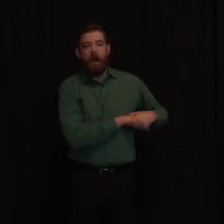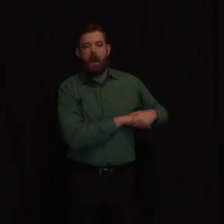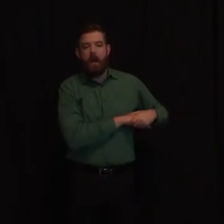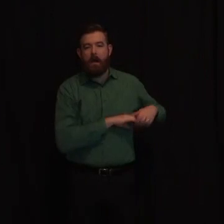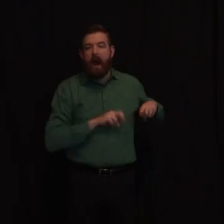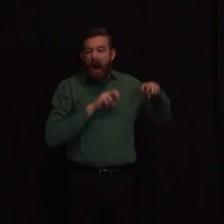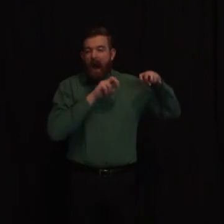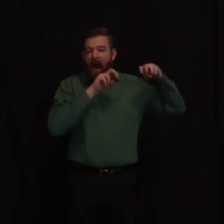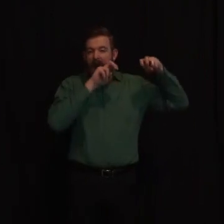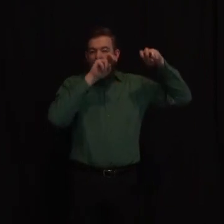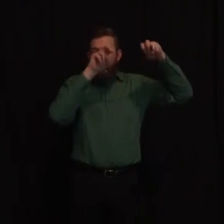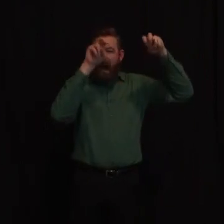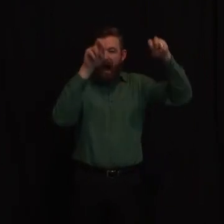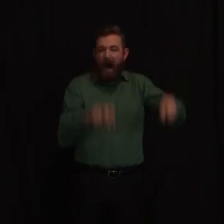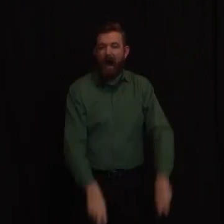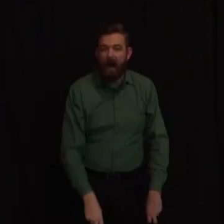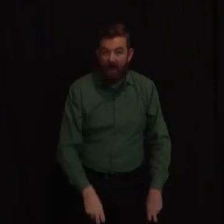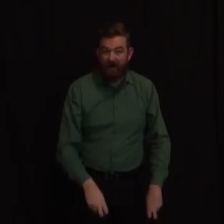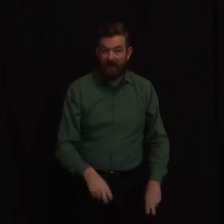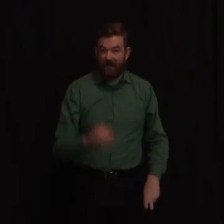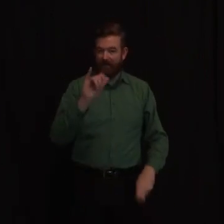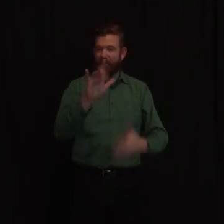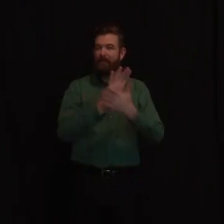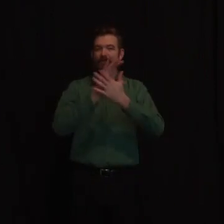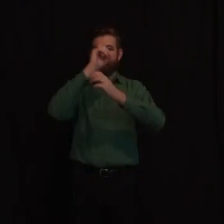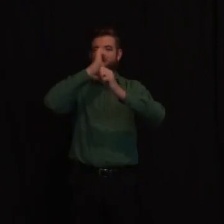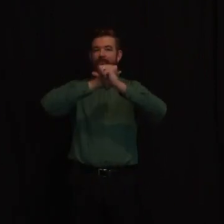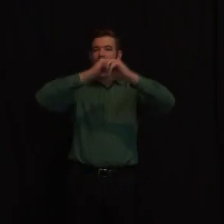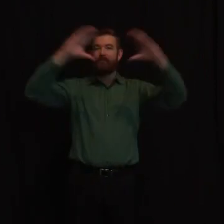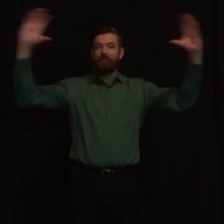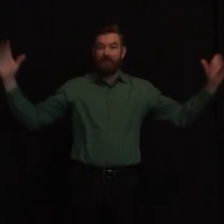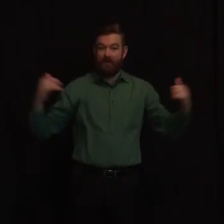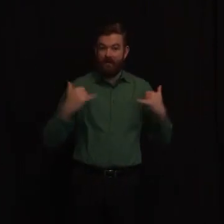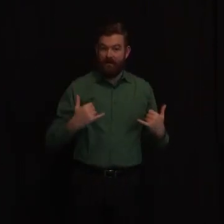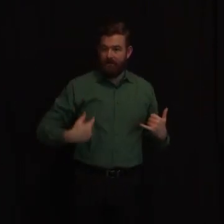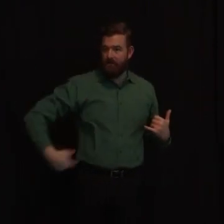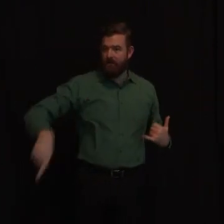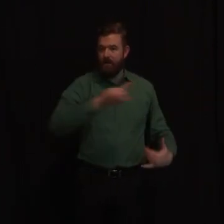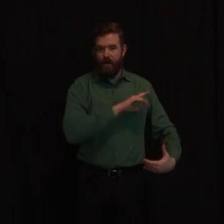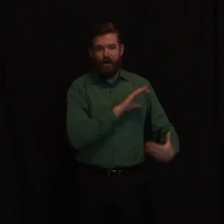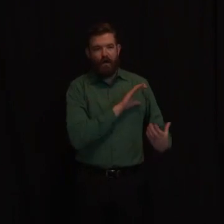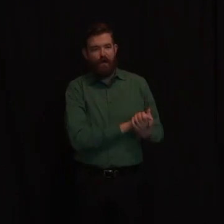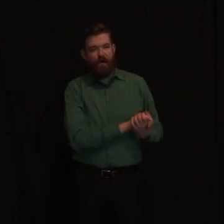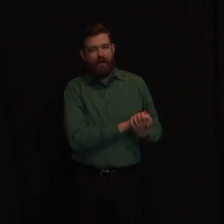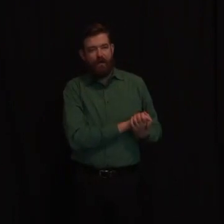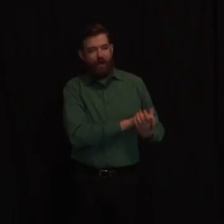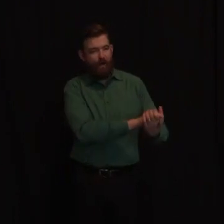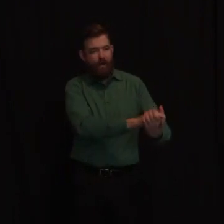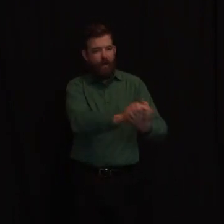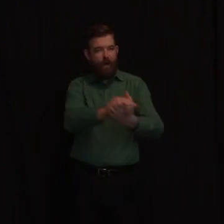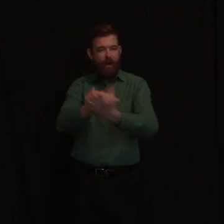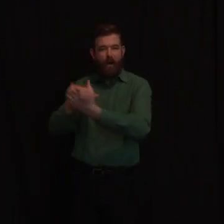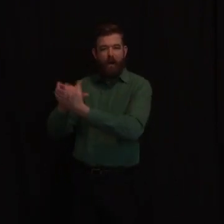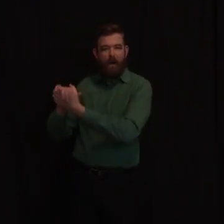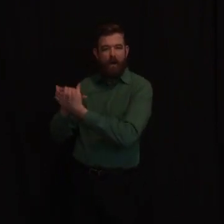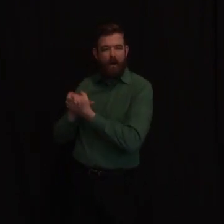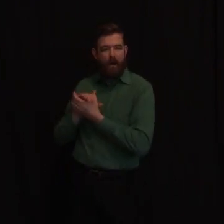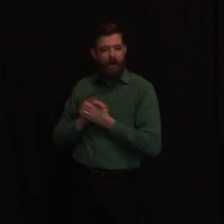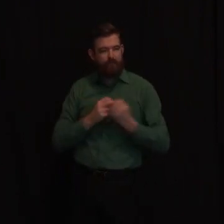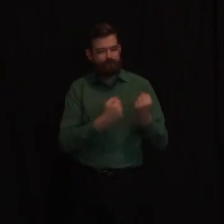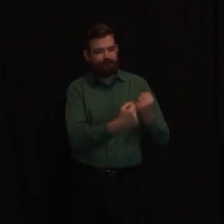And so, folks, I'm asking you, we are holding hands right now. We are doing everything we believe is the right thing to do